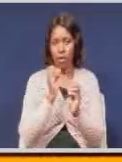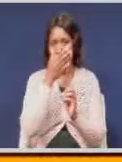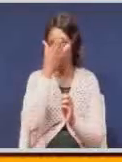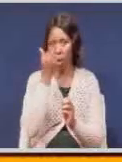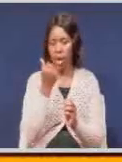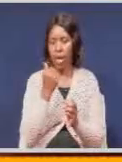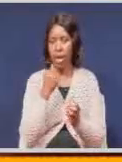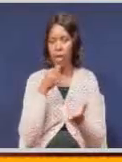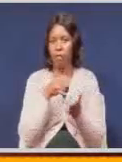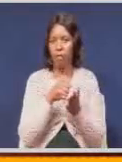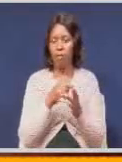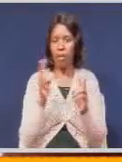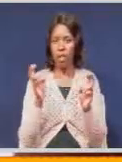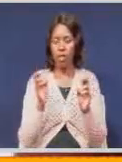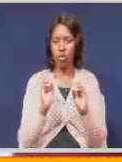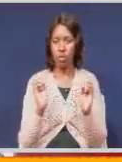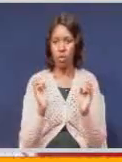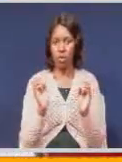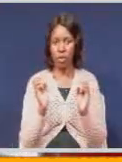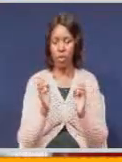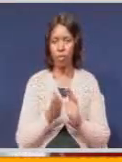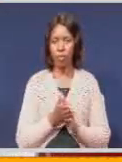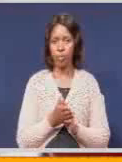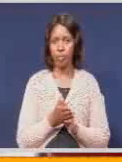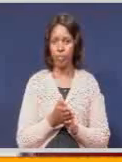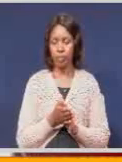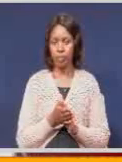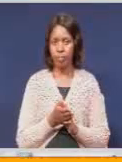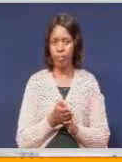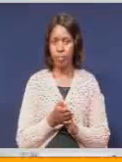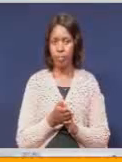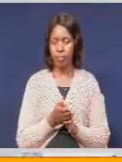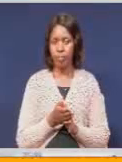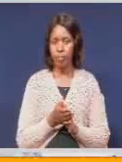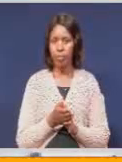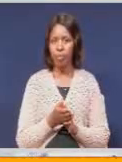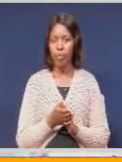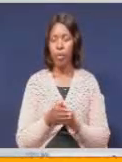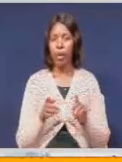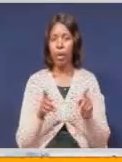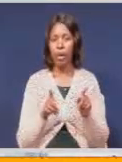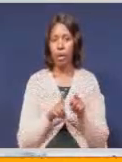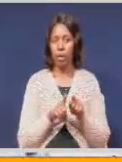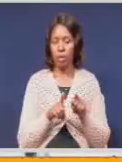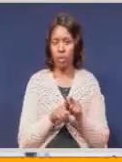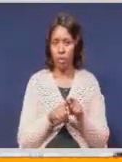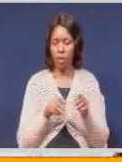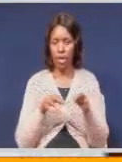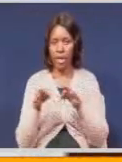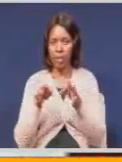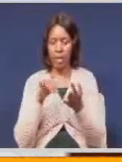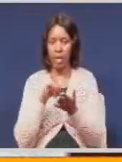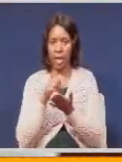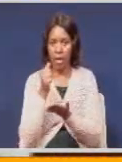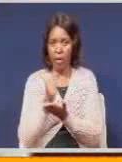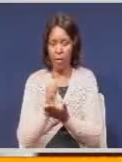kethirikara ya kaunti ya Meru. Thank you, Madam Chair and the Honorable Members. Ajale Mutuma Ithinkia, edhuwa kithura te obisi yawe,